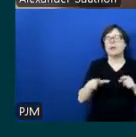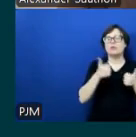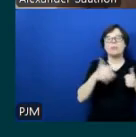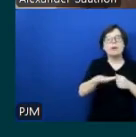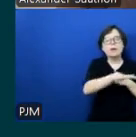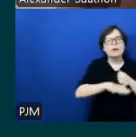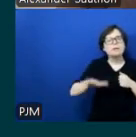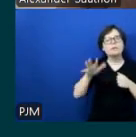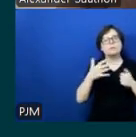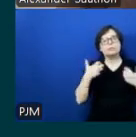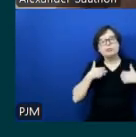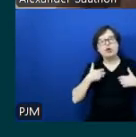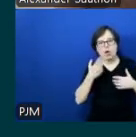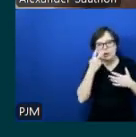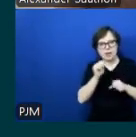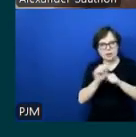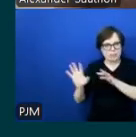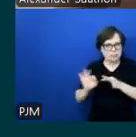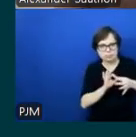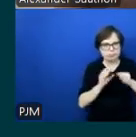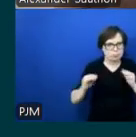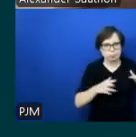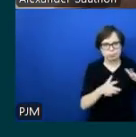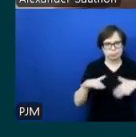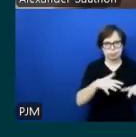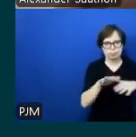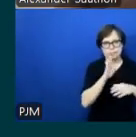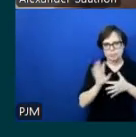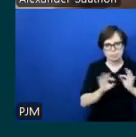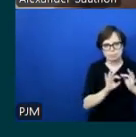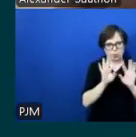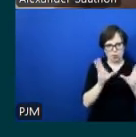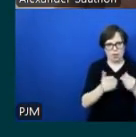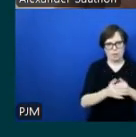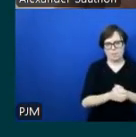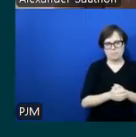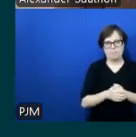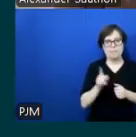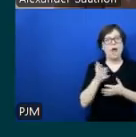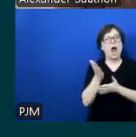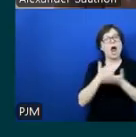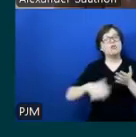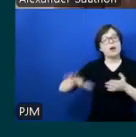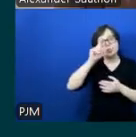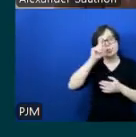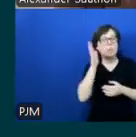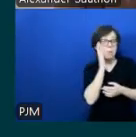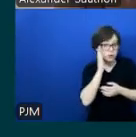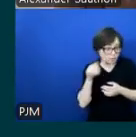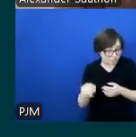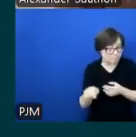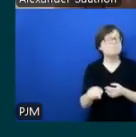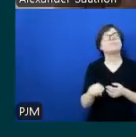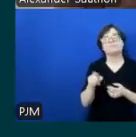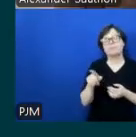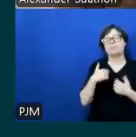in neighborhood or in housing estate neighborhoods, the objective is to create a park-like